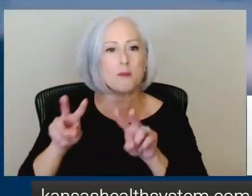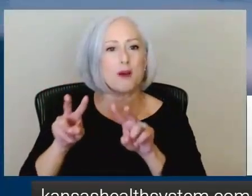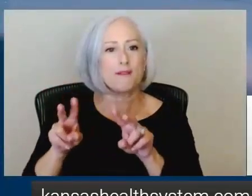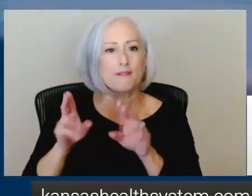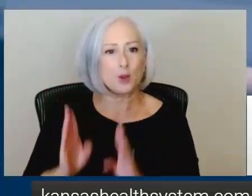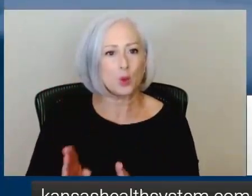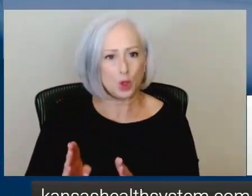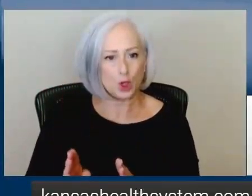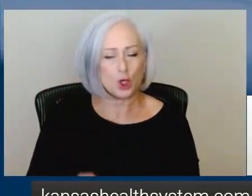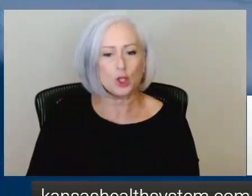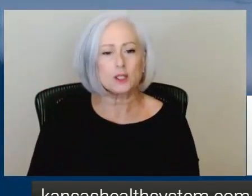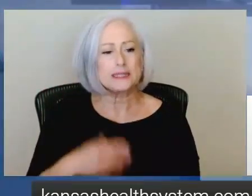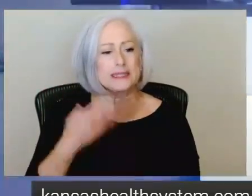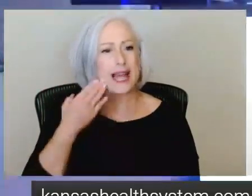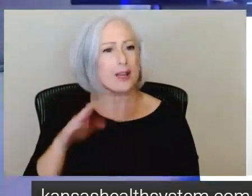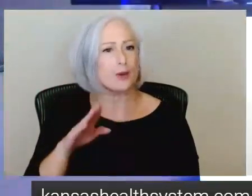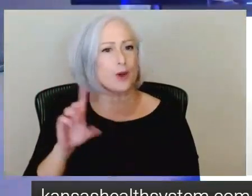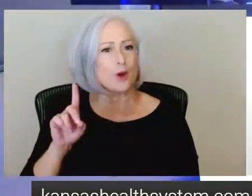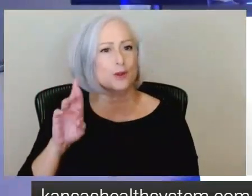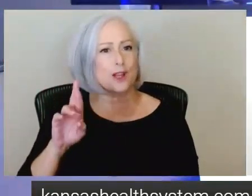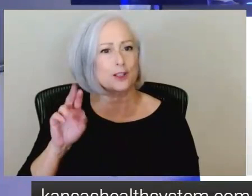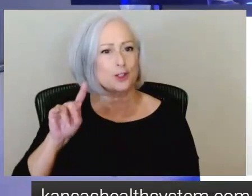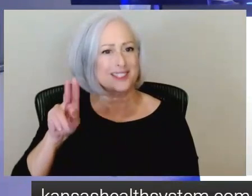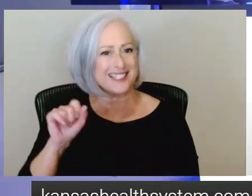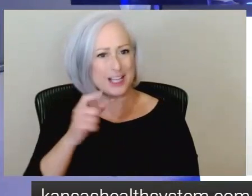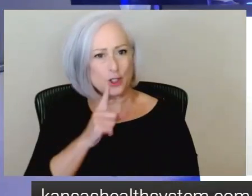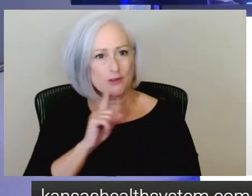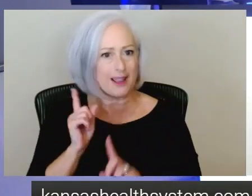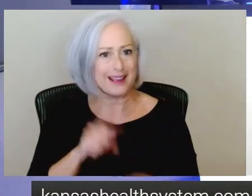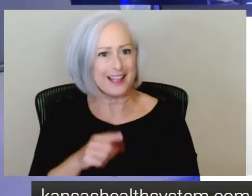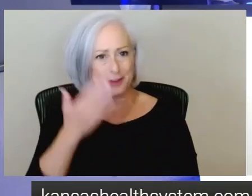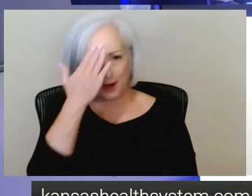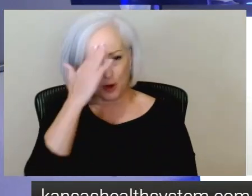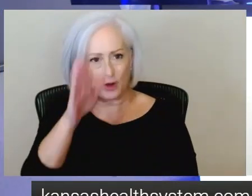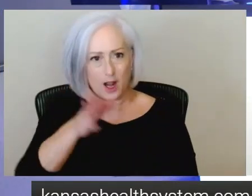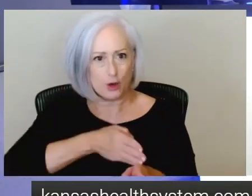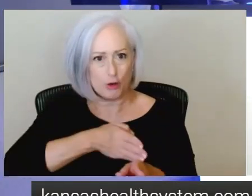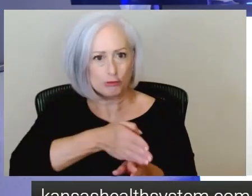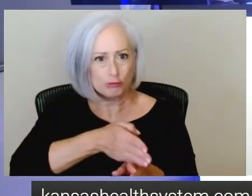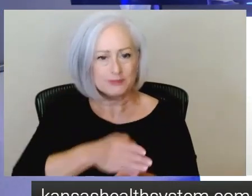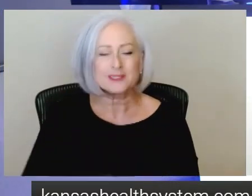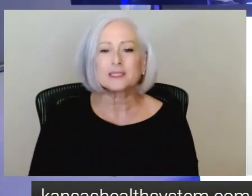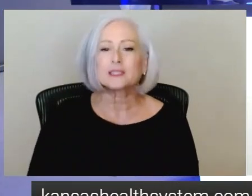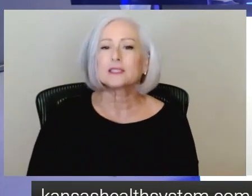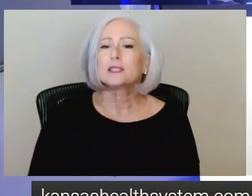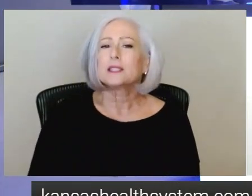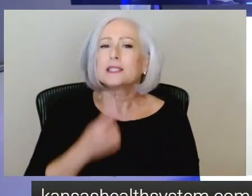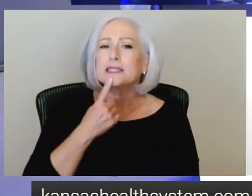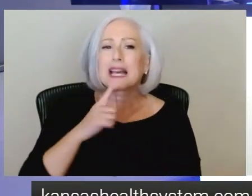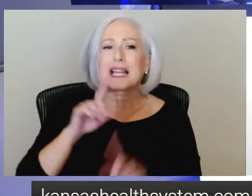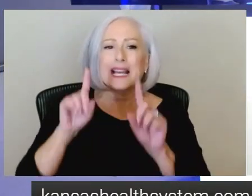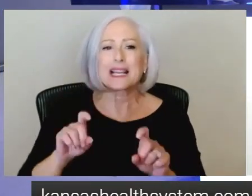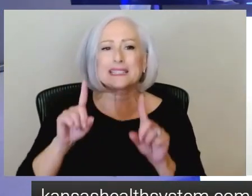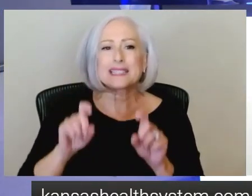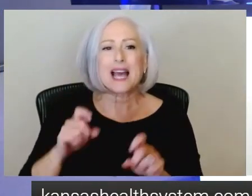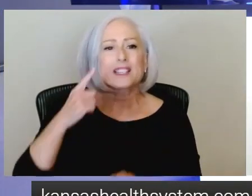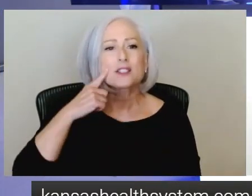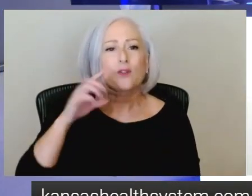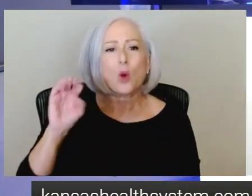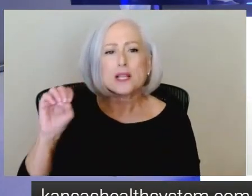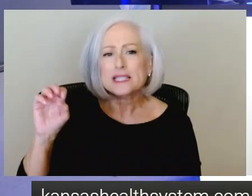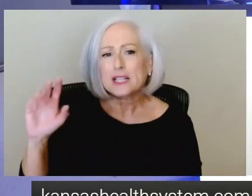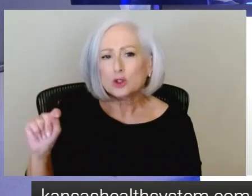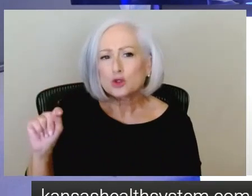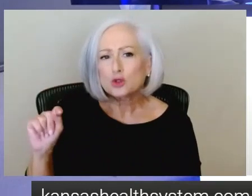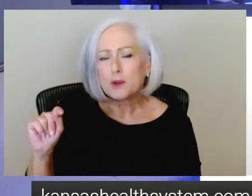this. I know this isn't completely your lane, but curious if there's a test for essential tremor. I know you did